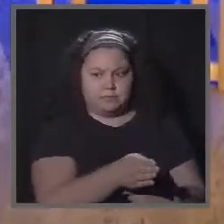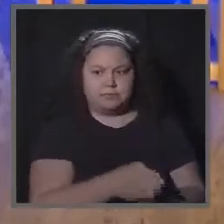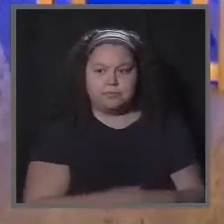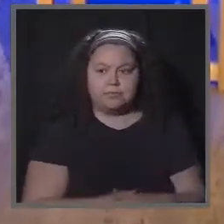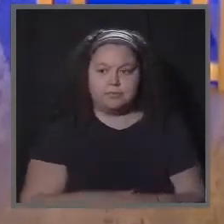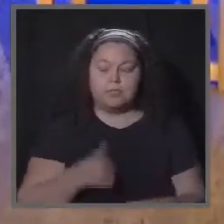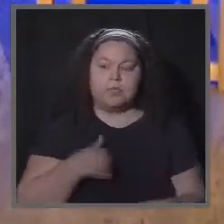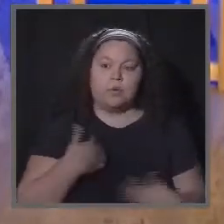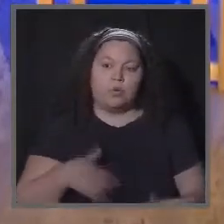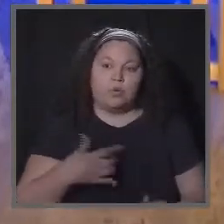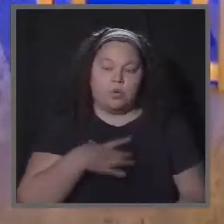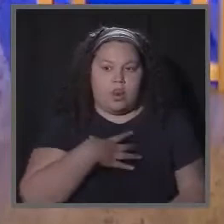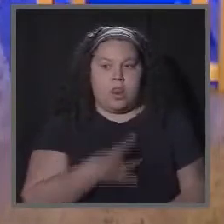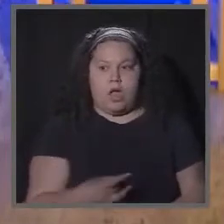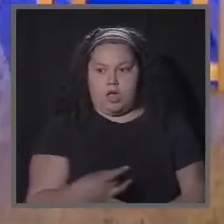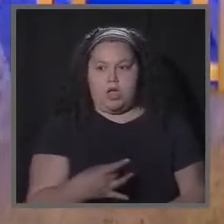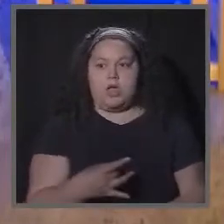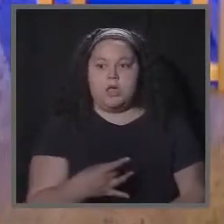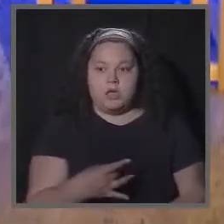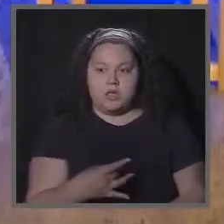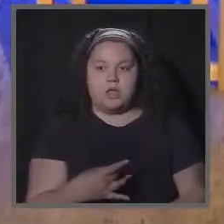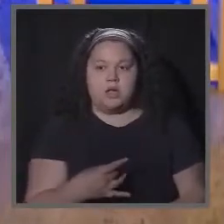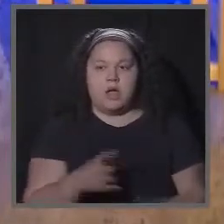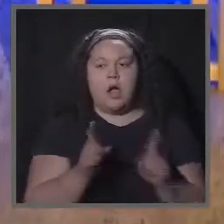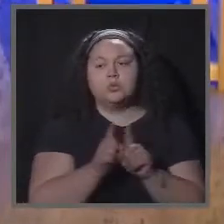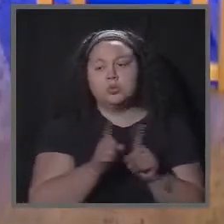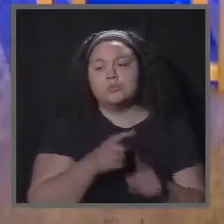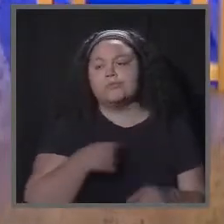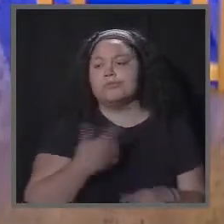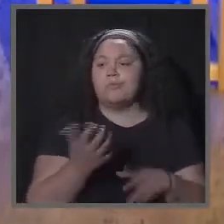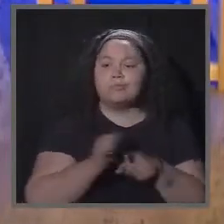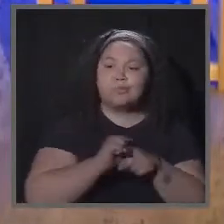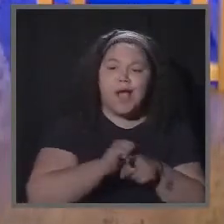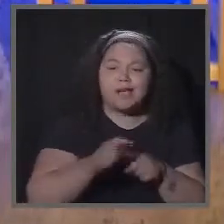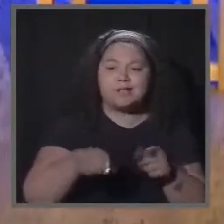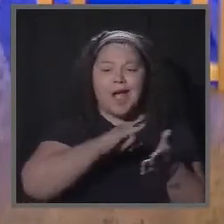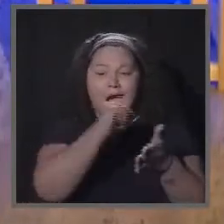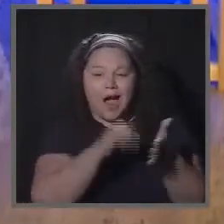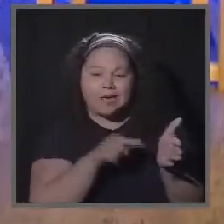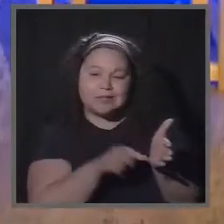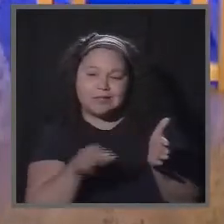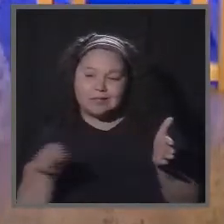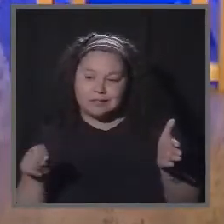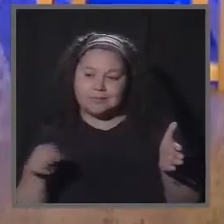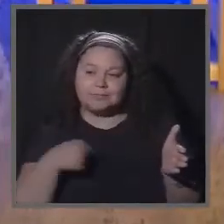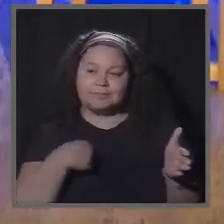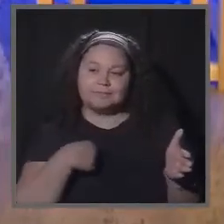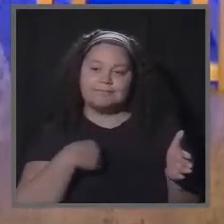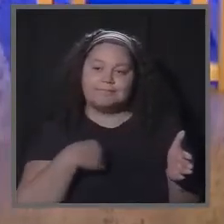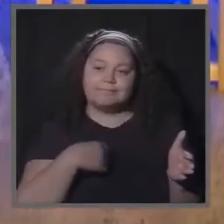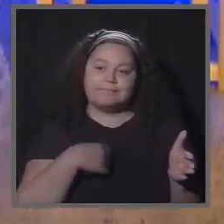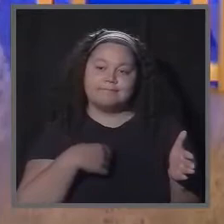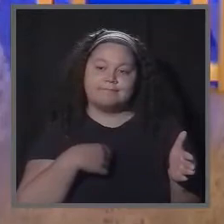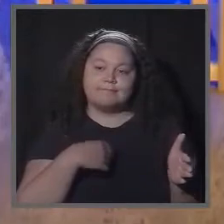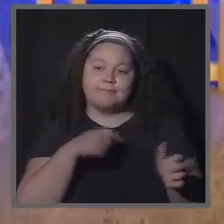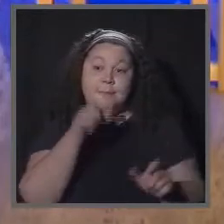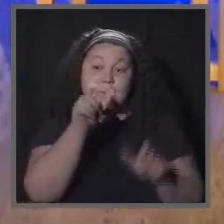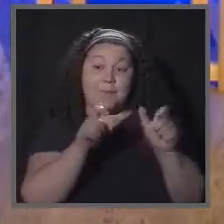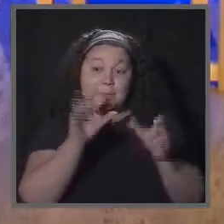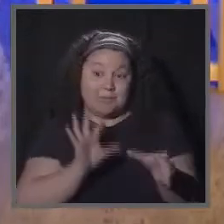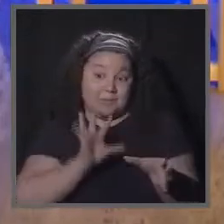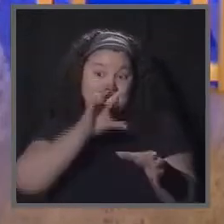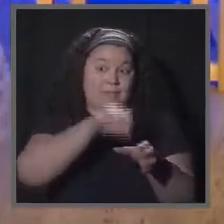to clarify this, because I like to talk about the cultural and artistic